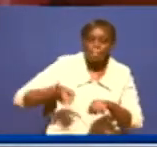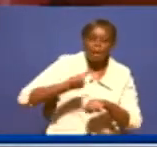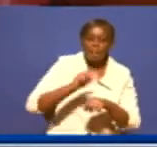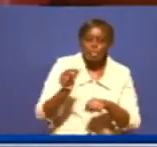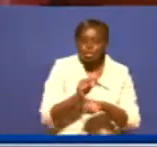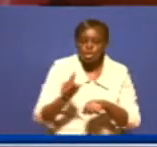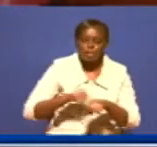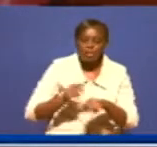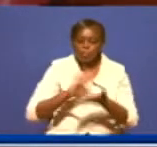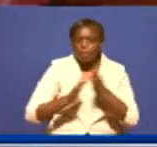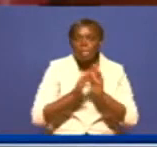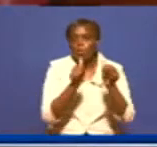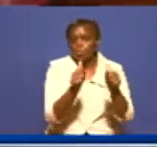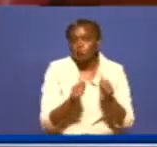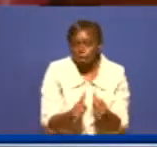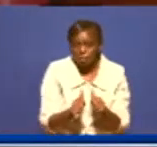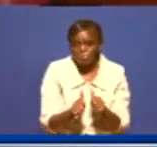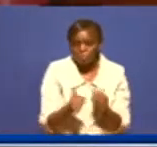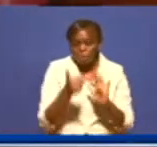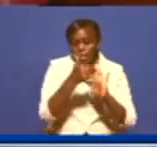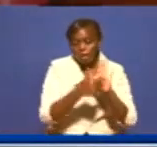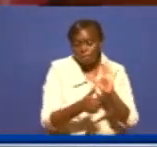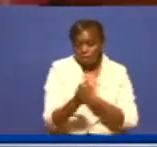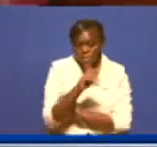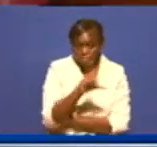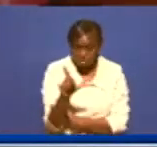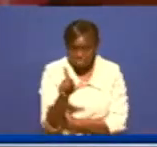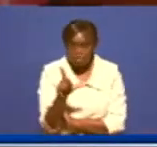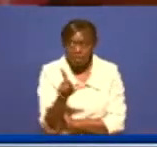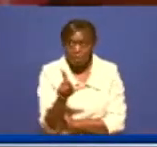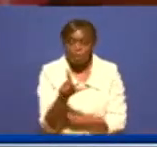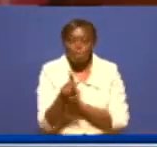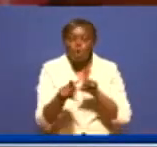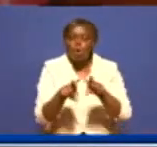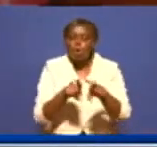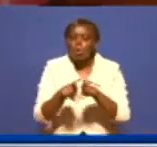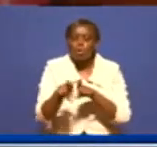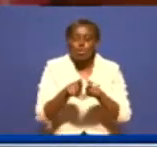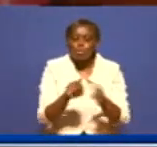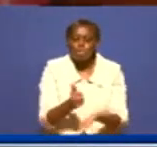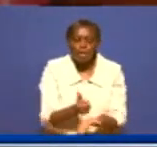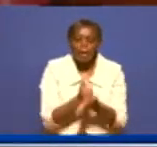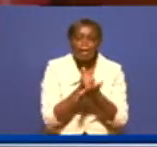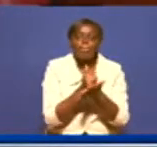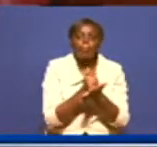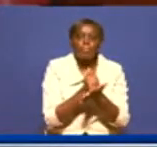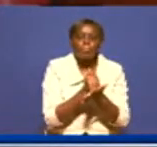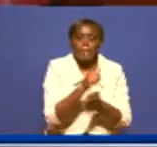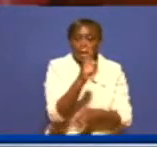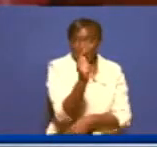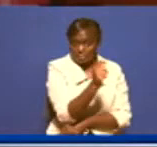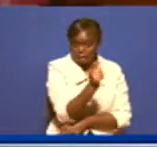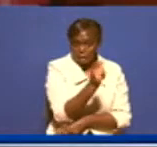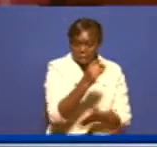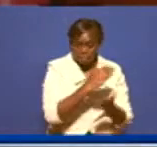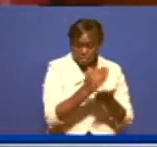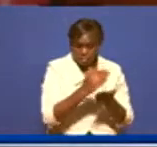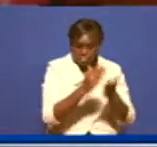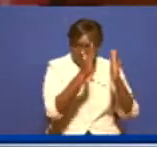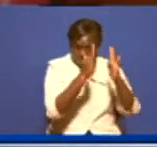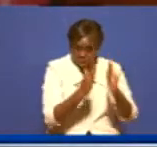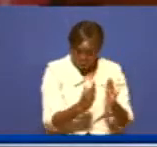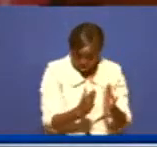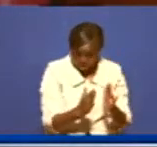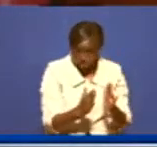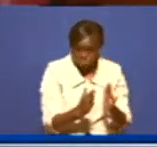giving notice. But this bill then will help the tenants, because the rent will be